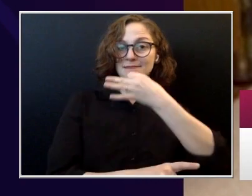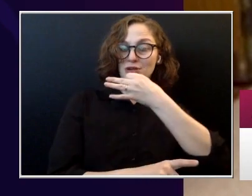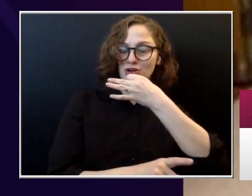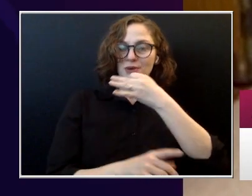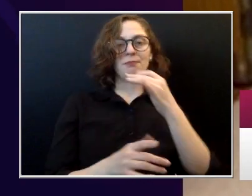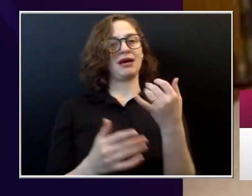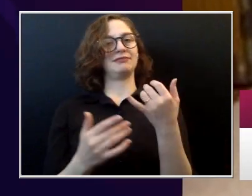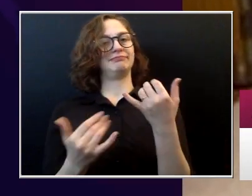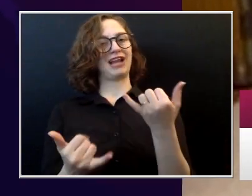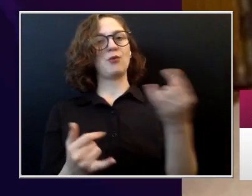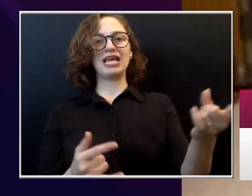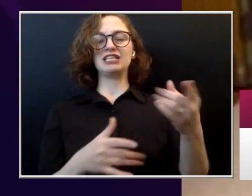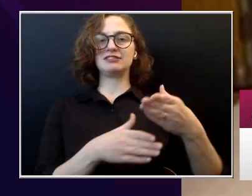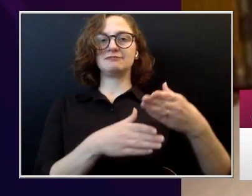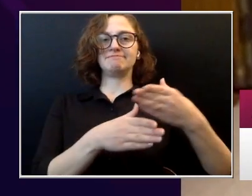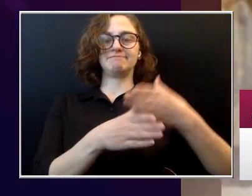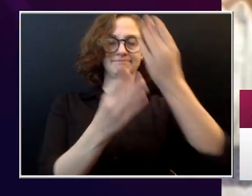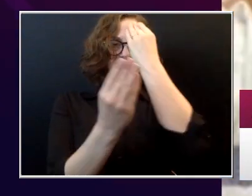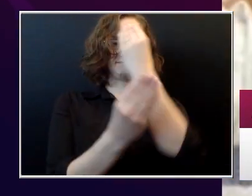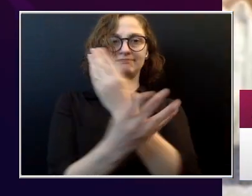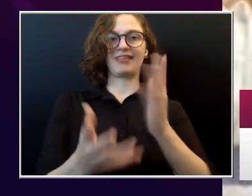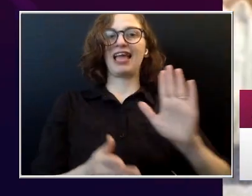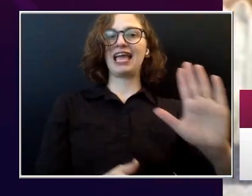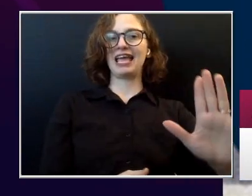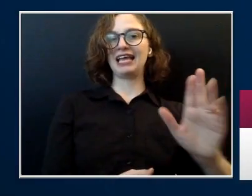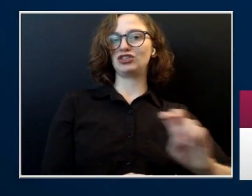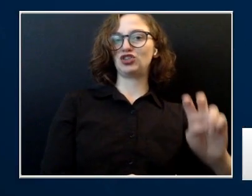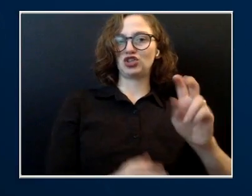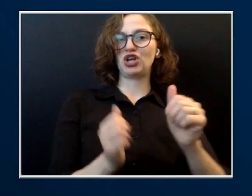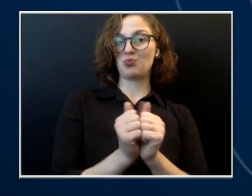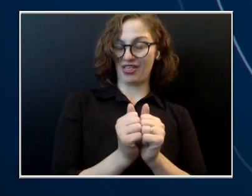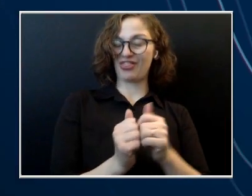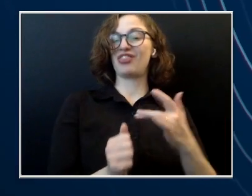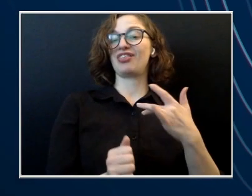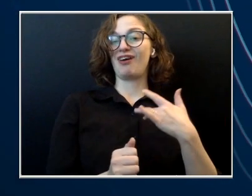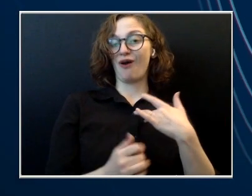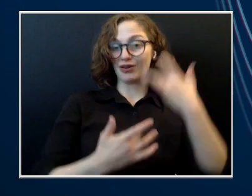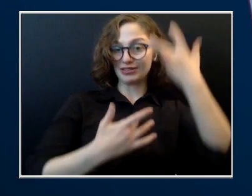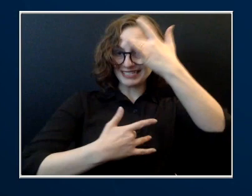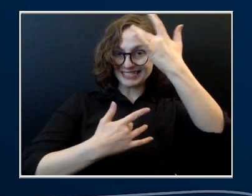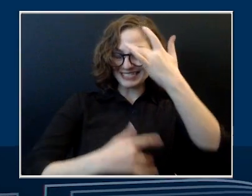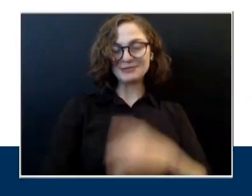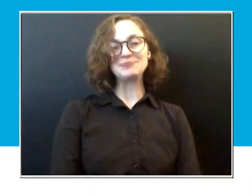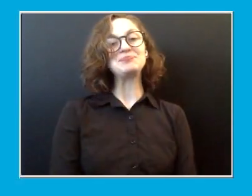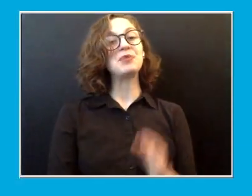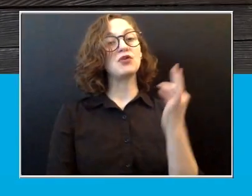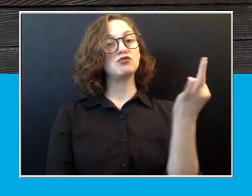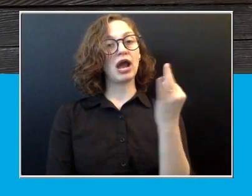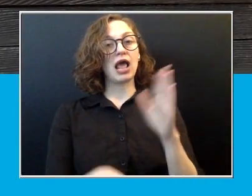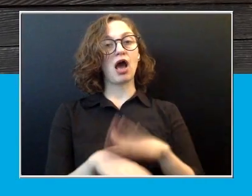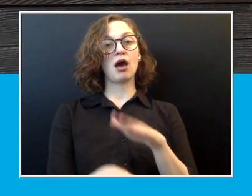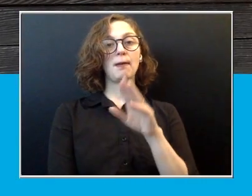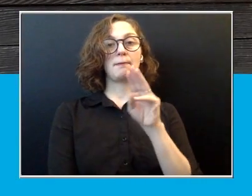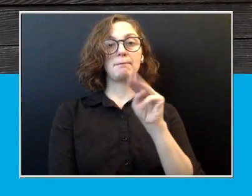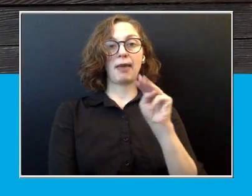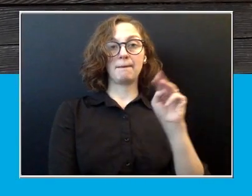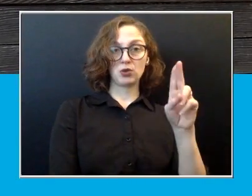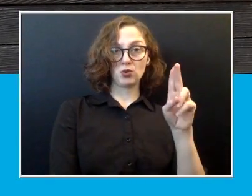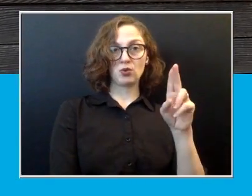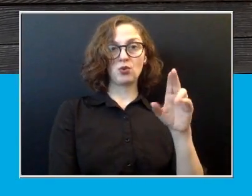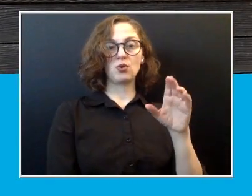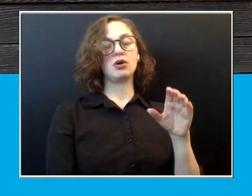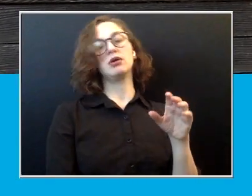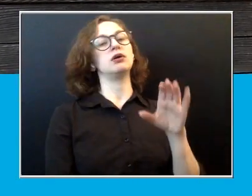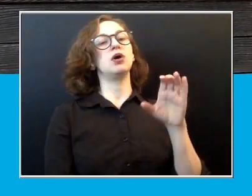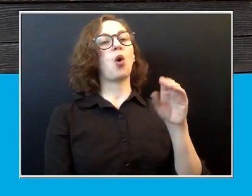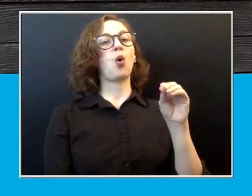heart condition he now treats. Coming up Friday on the Morning Medical Update. Courtney Walker was trying to make